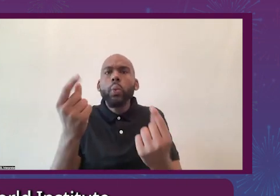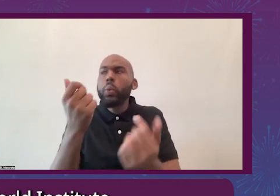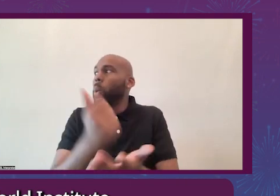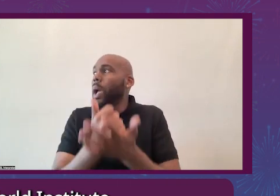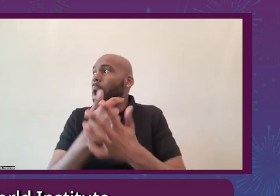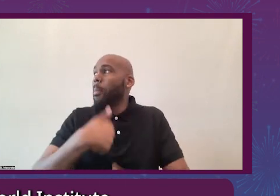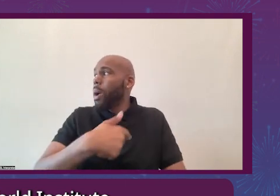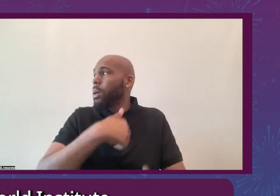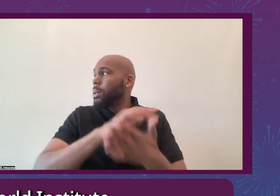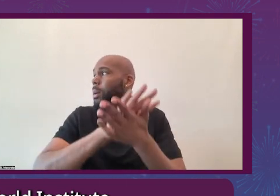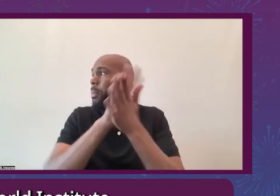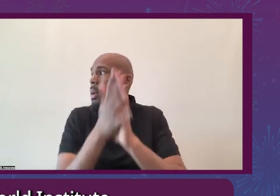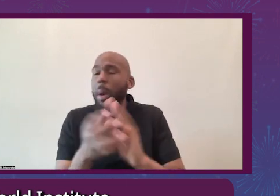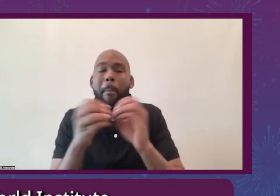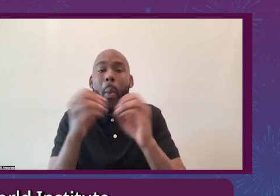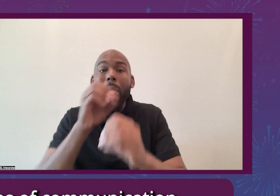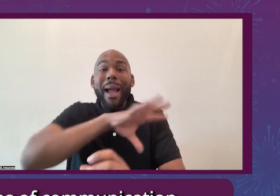more inclusive